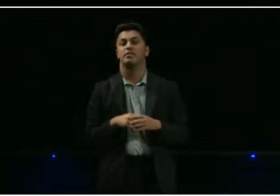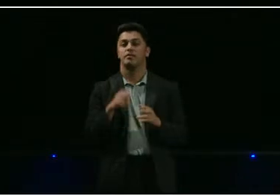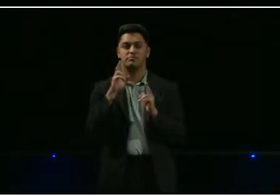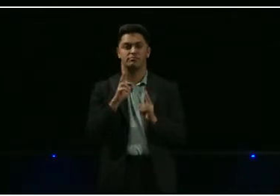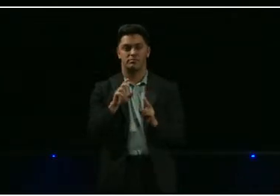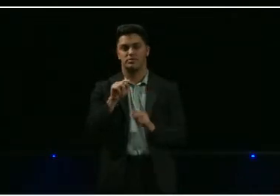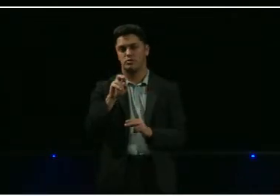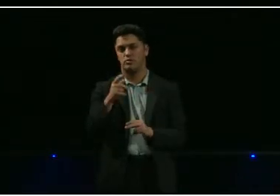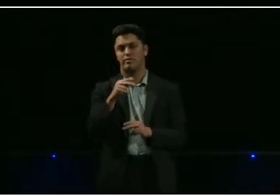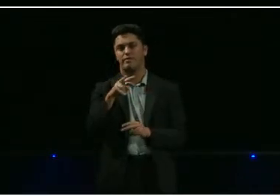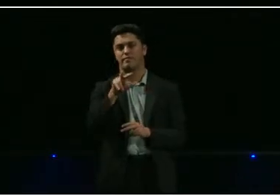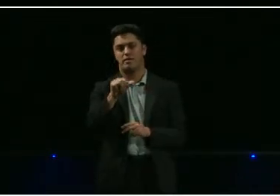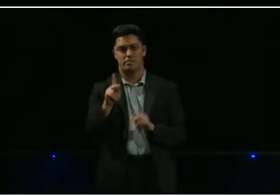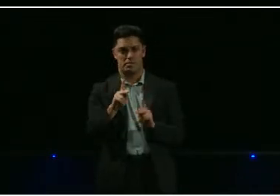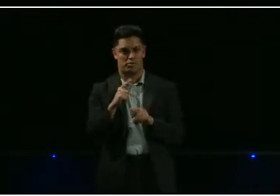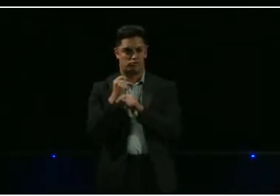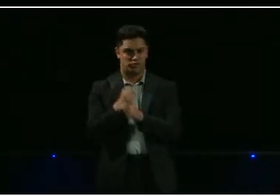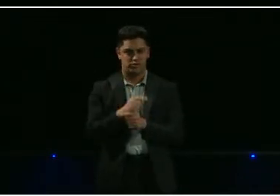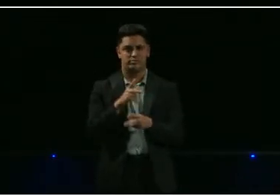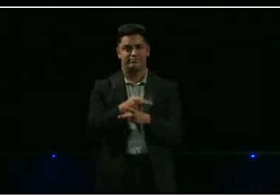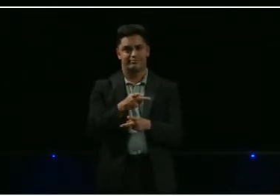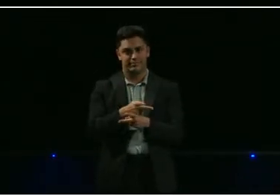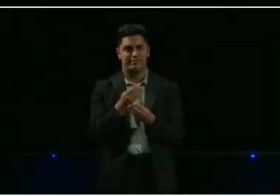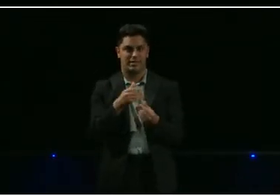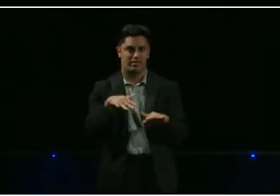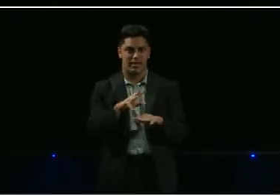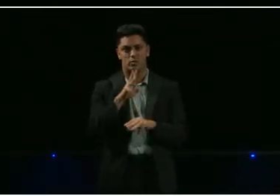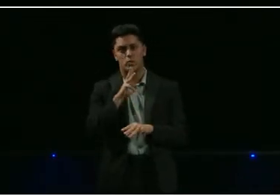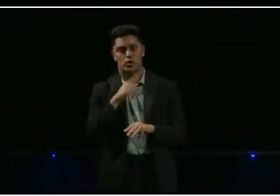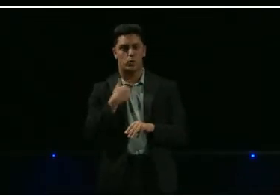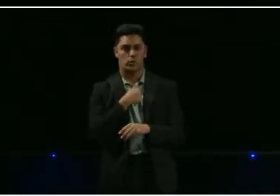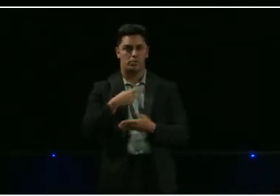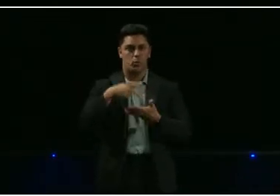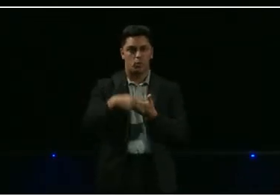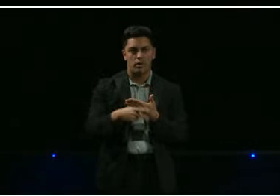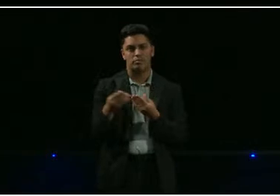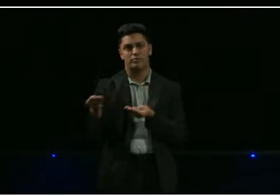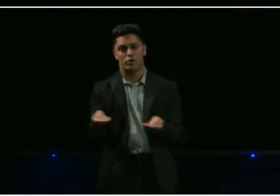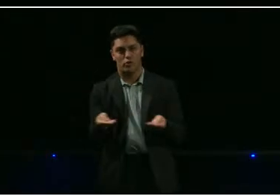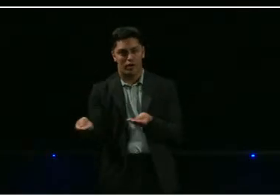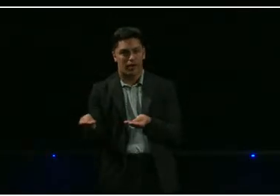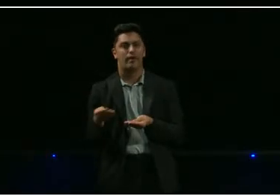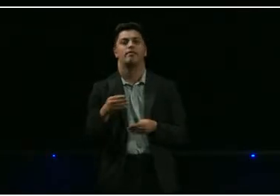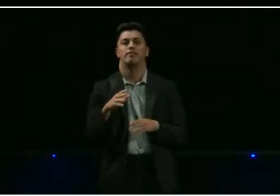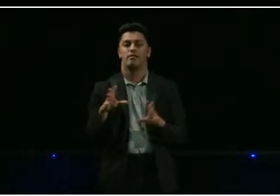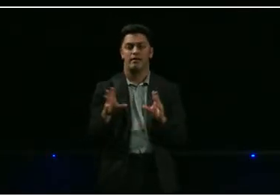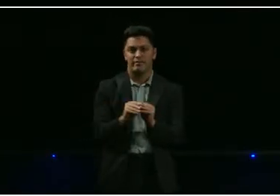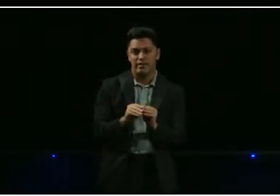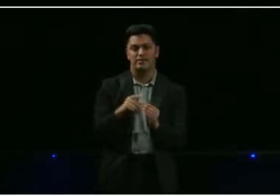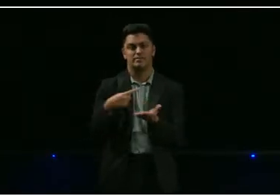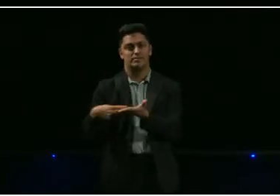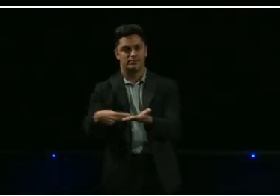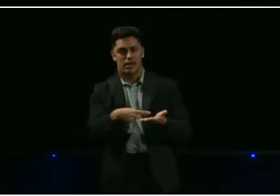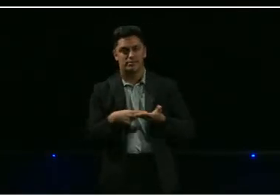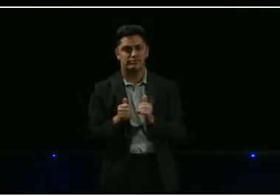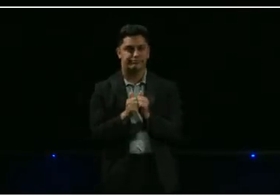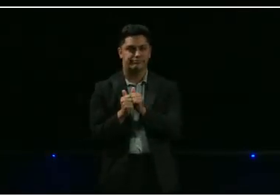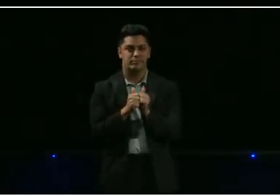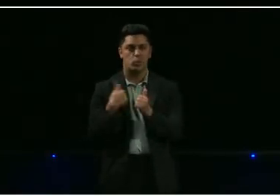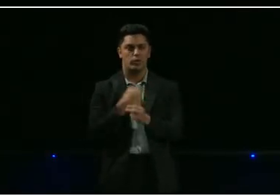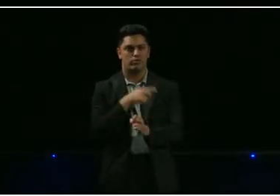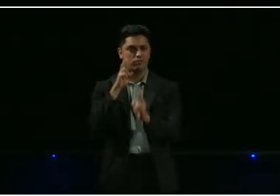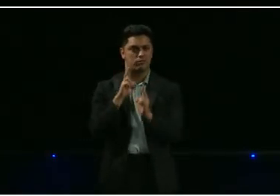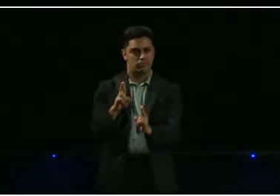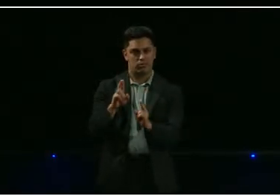the traditional caretakers of the water and land on which we program, curate, convene, and discuss. We honor and